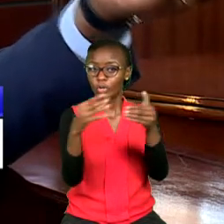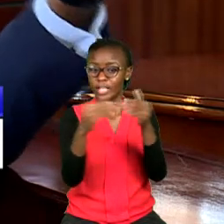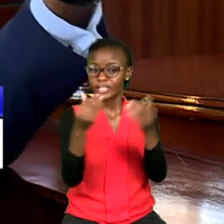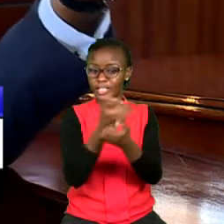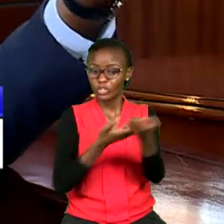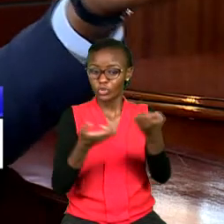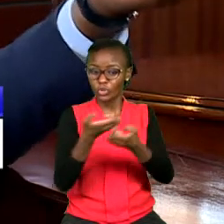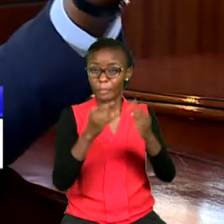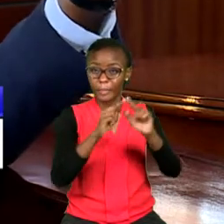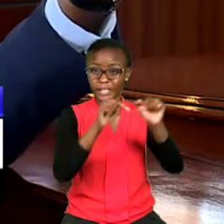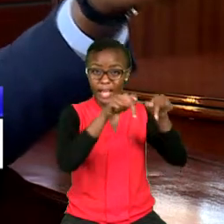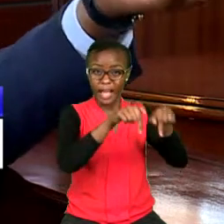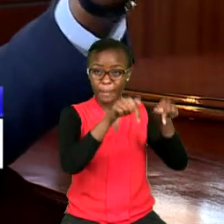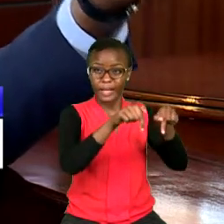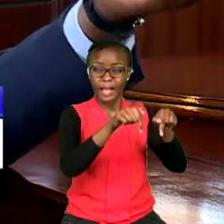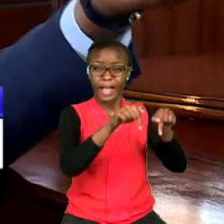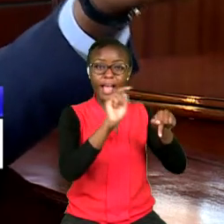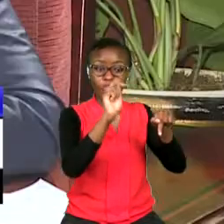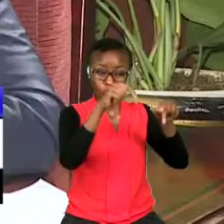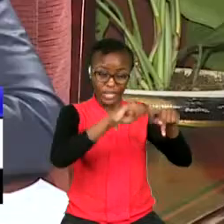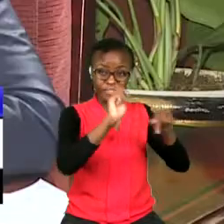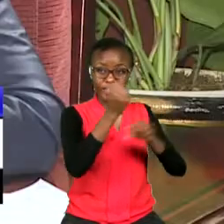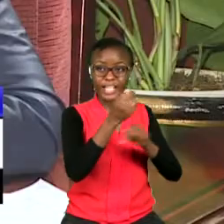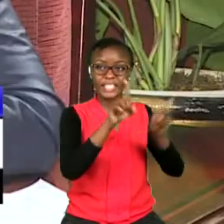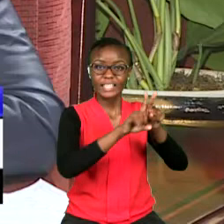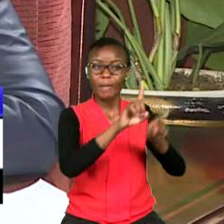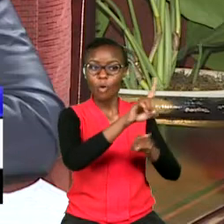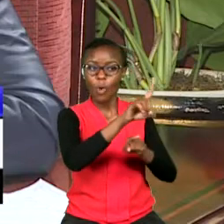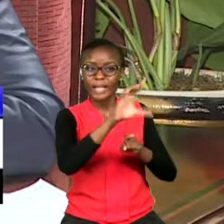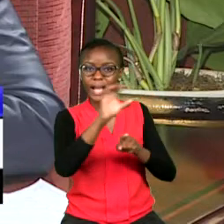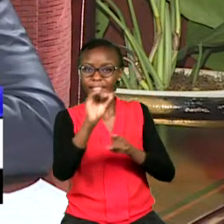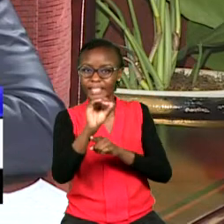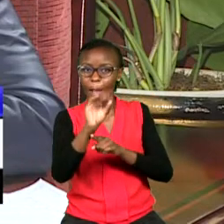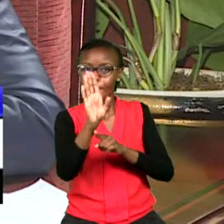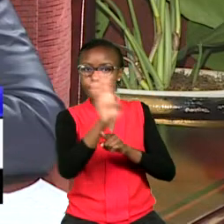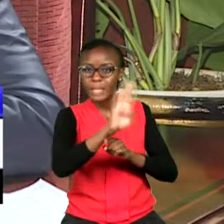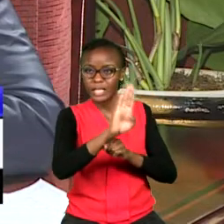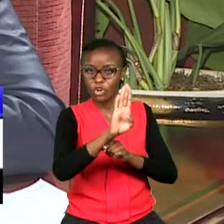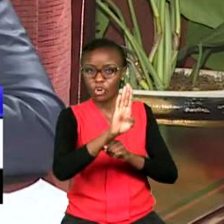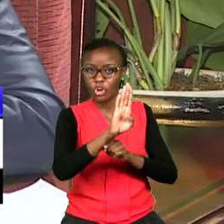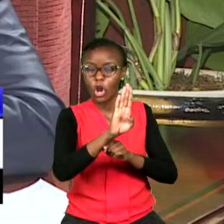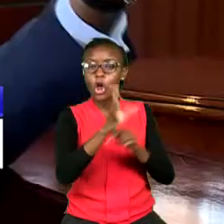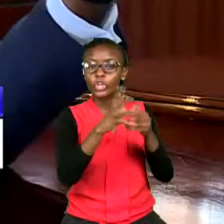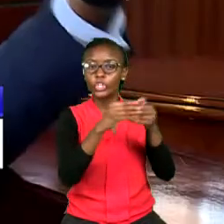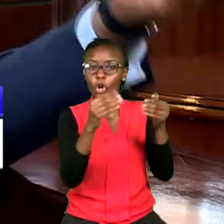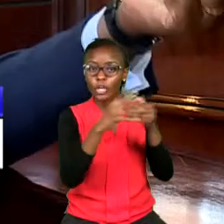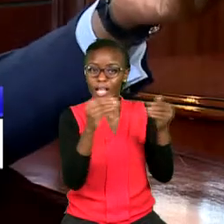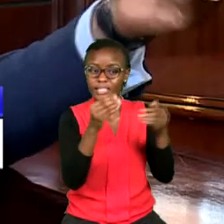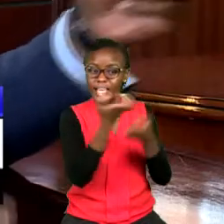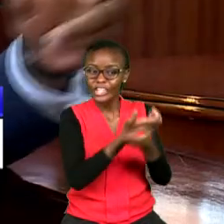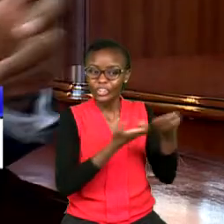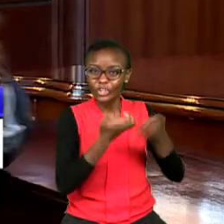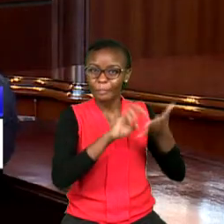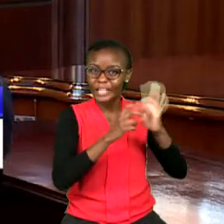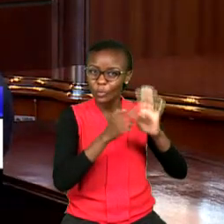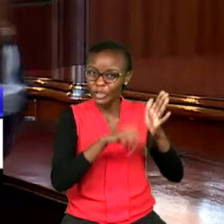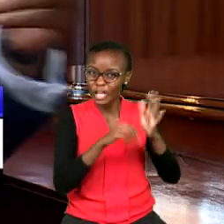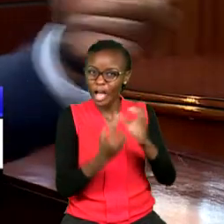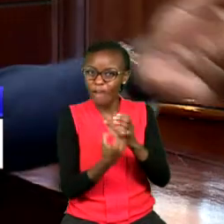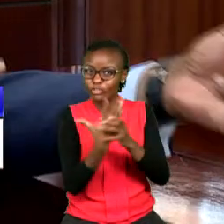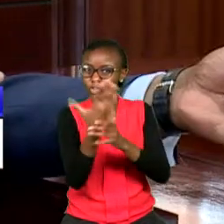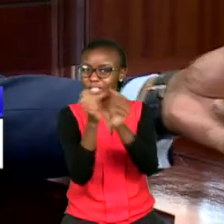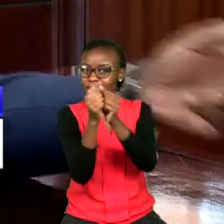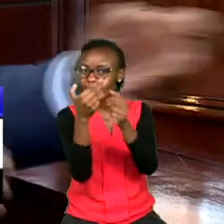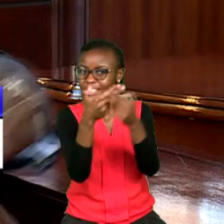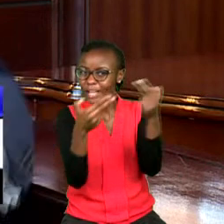Kenya is a $100 billion economy. We have grown 10 times. So essentially, you can